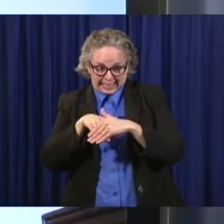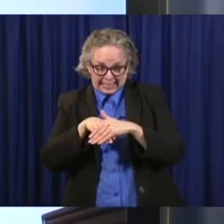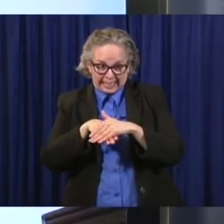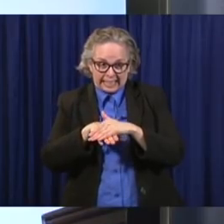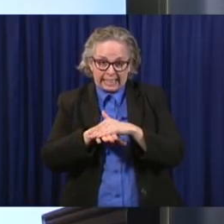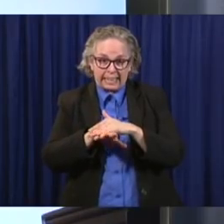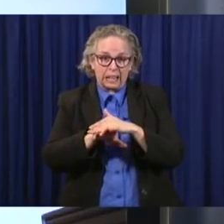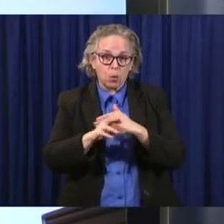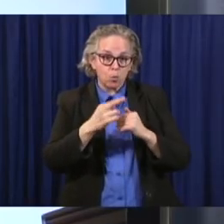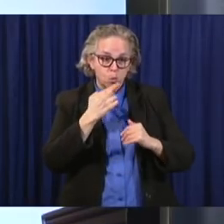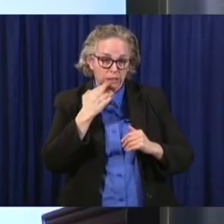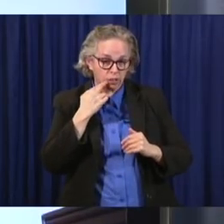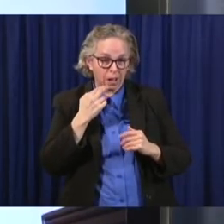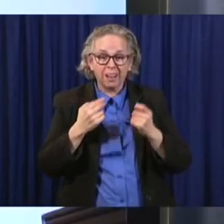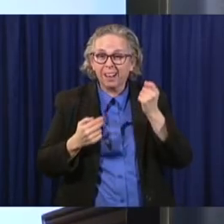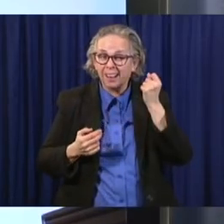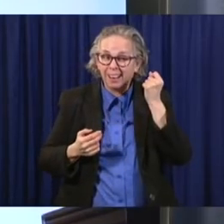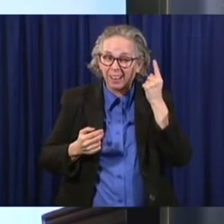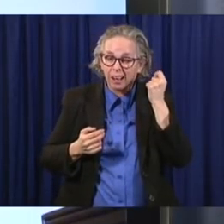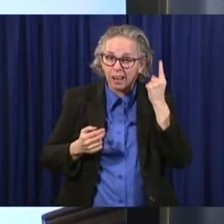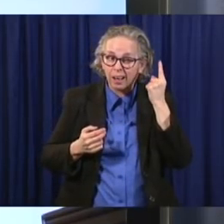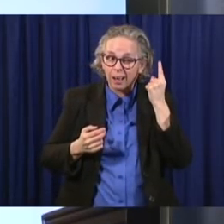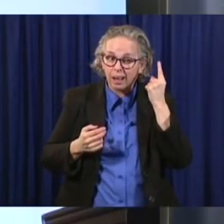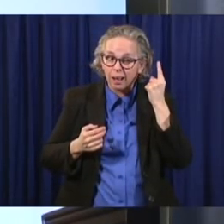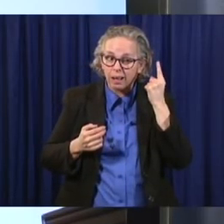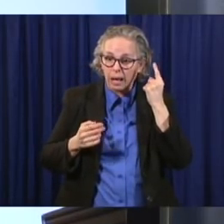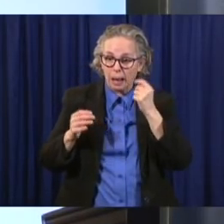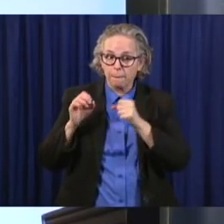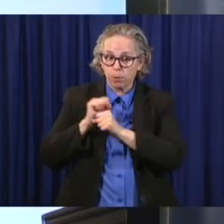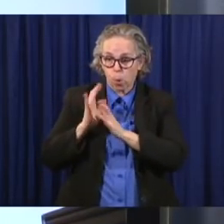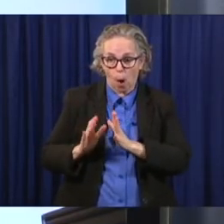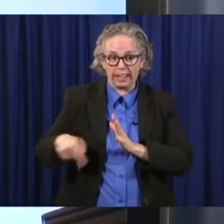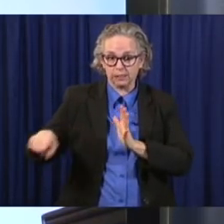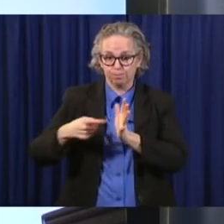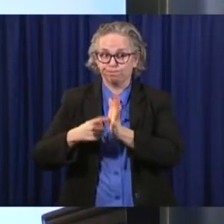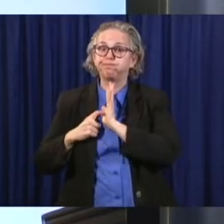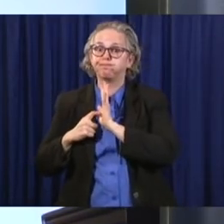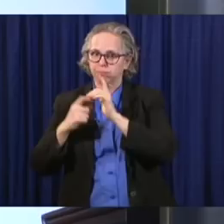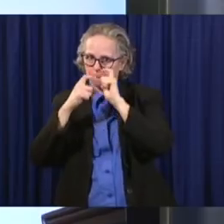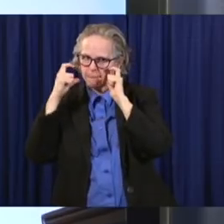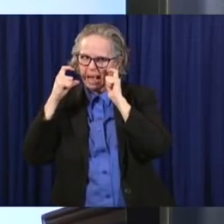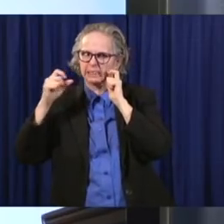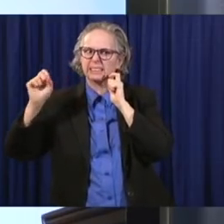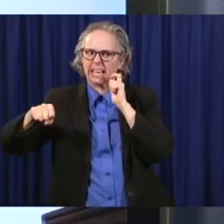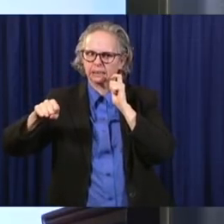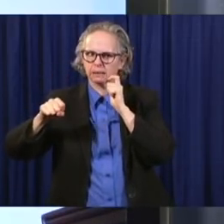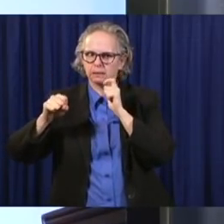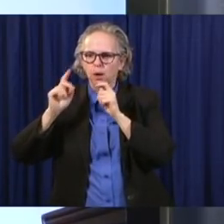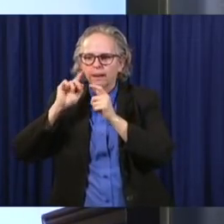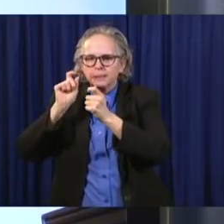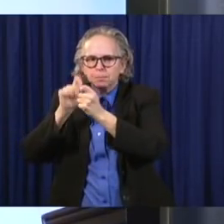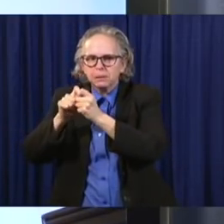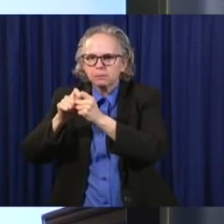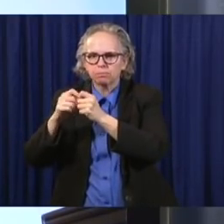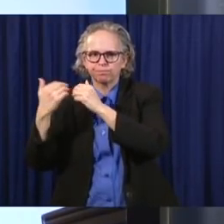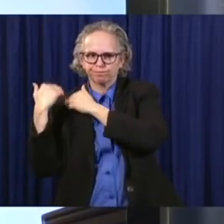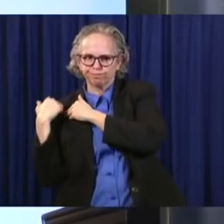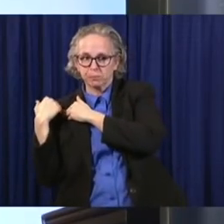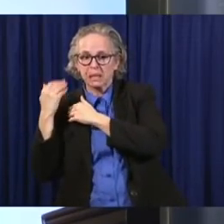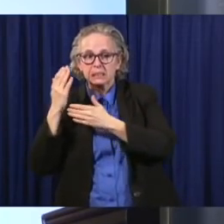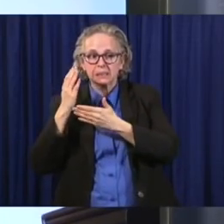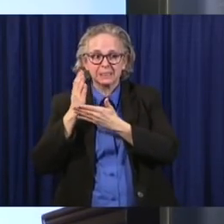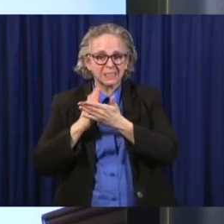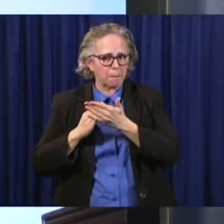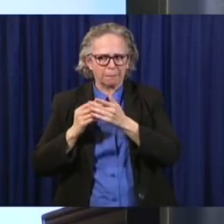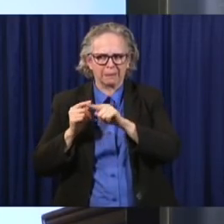understand that while employees will be required to wear masks in certain positions, there are exemptions that will, for the restaurant